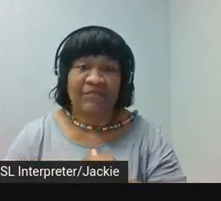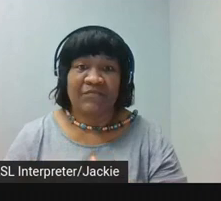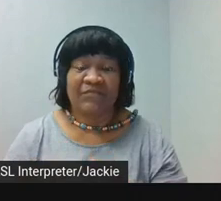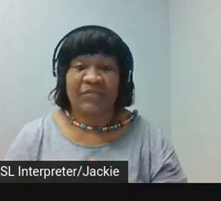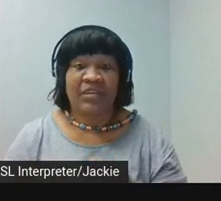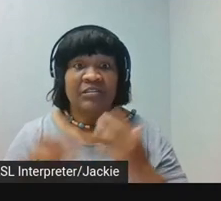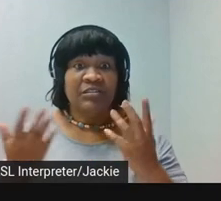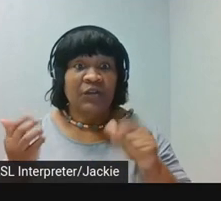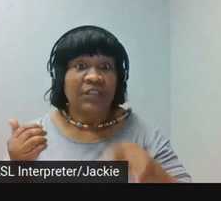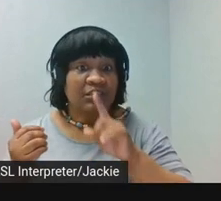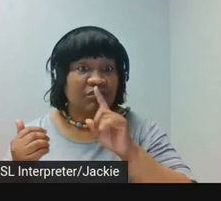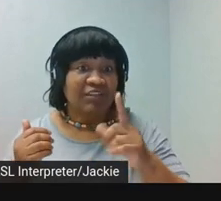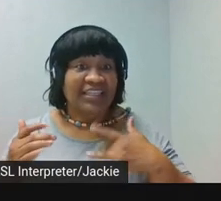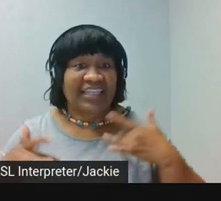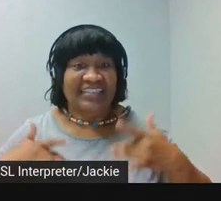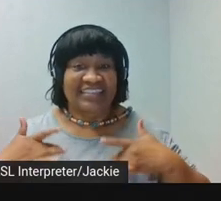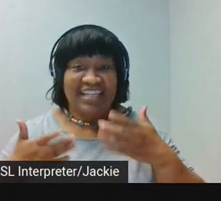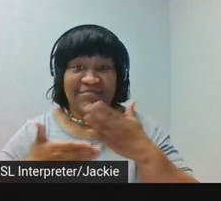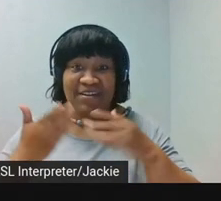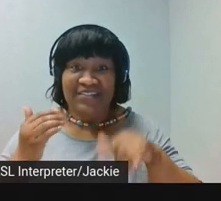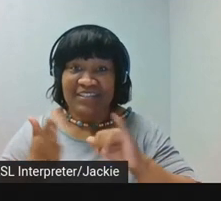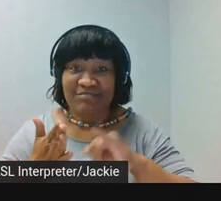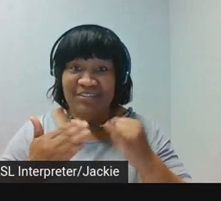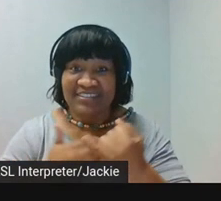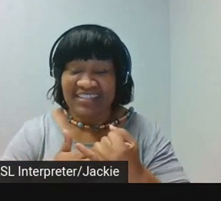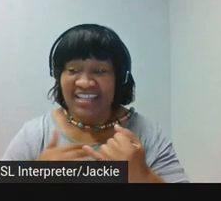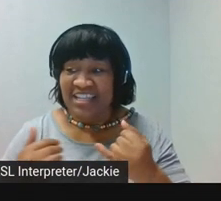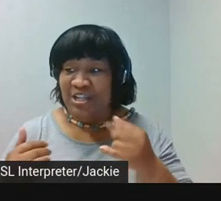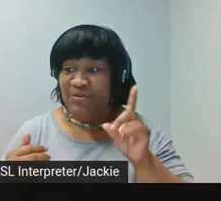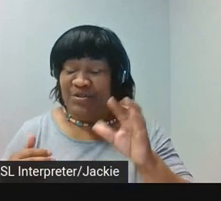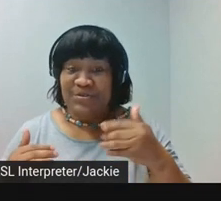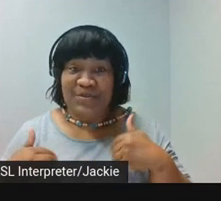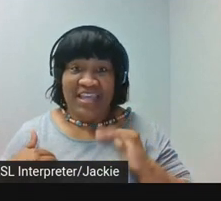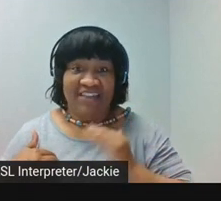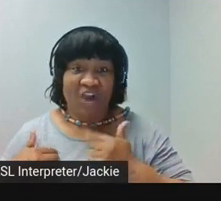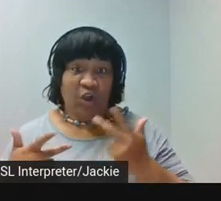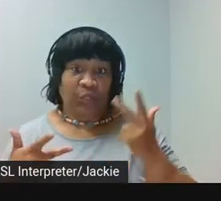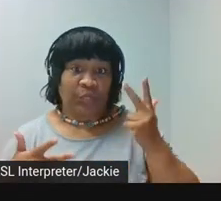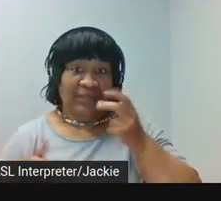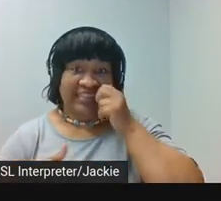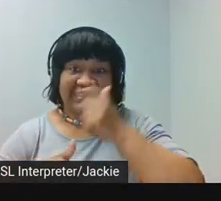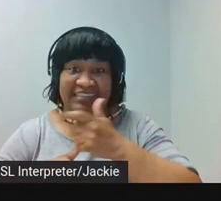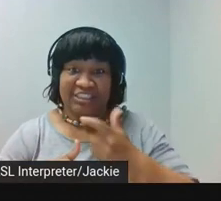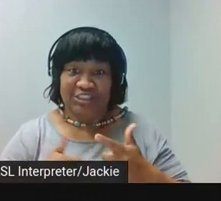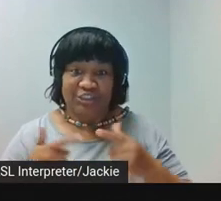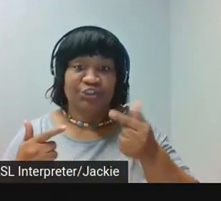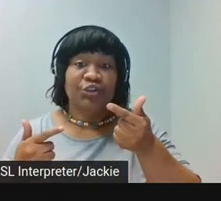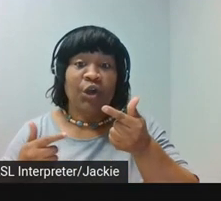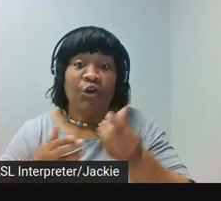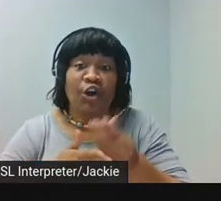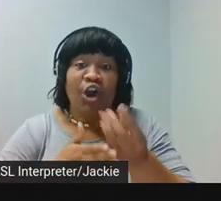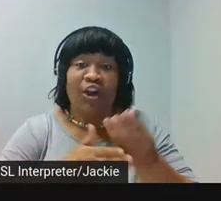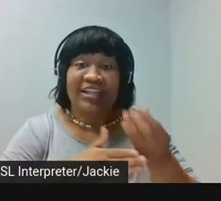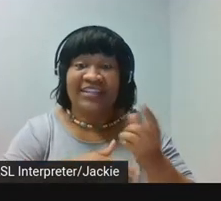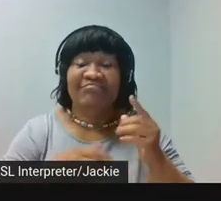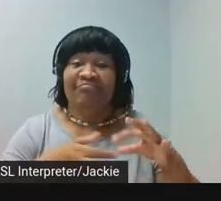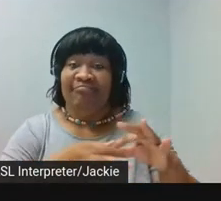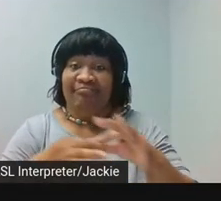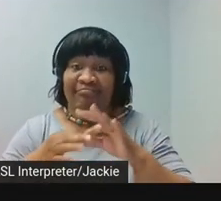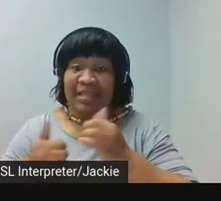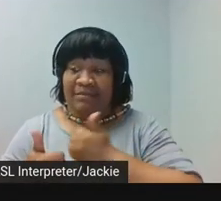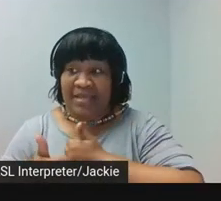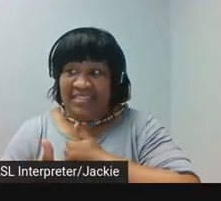So this is a really exciting aspect of the project. We have our three sisters garden going in, and that's a collaboration with